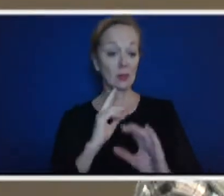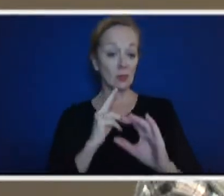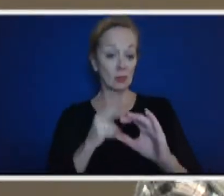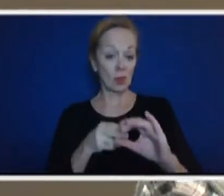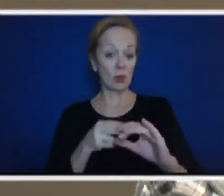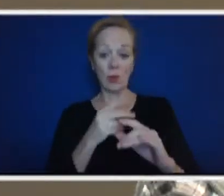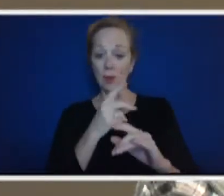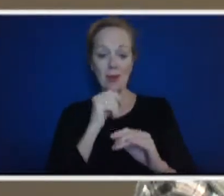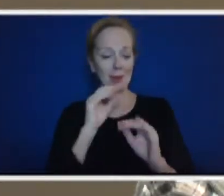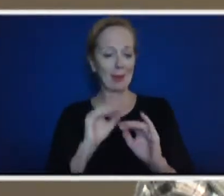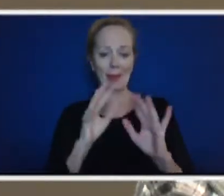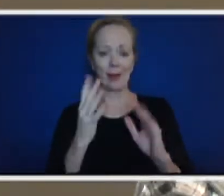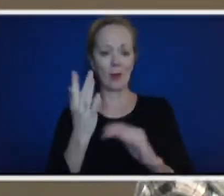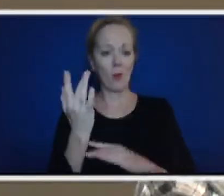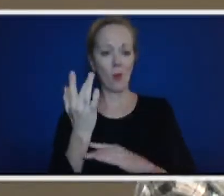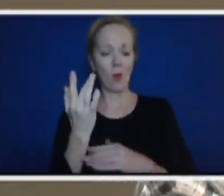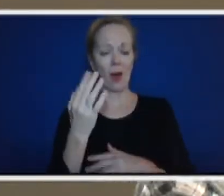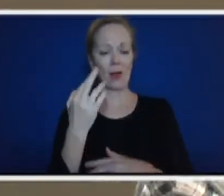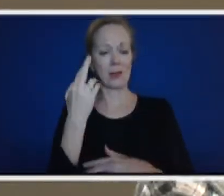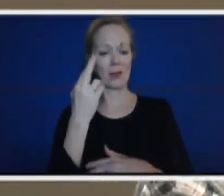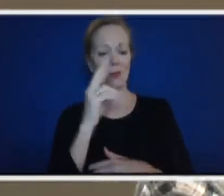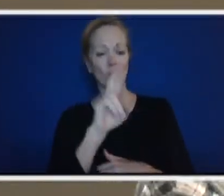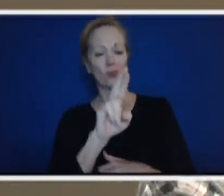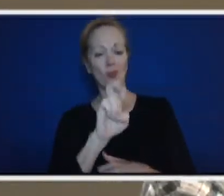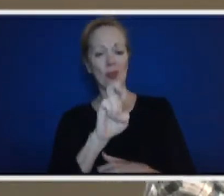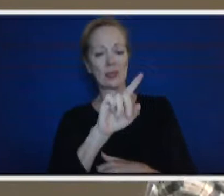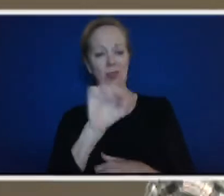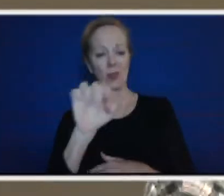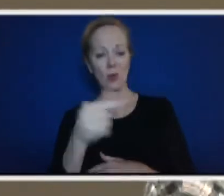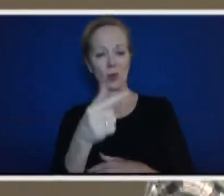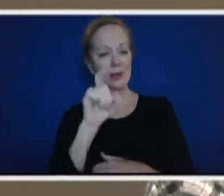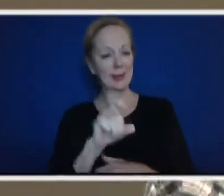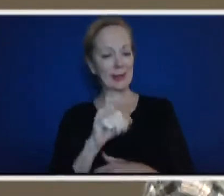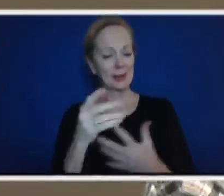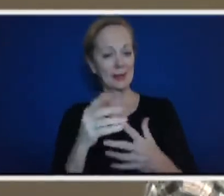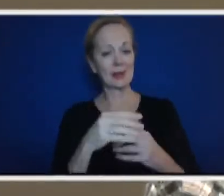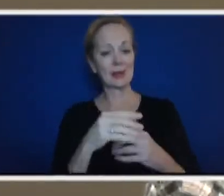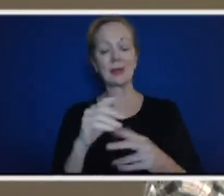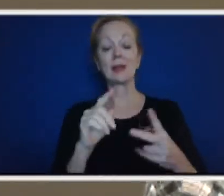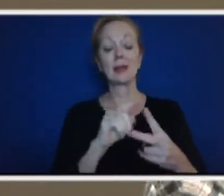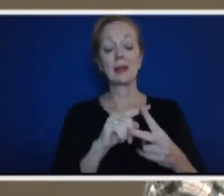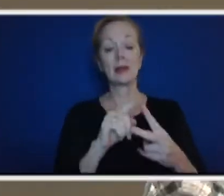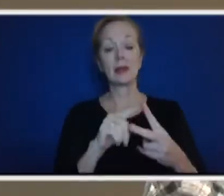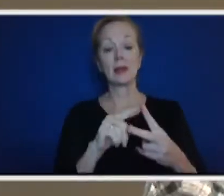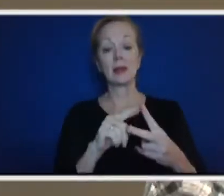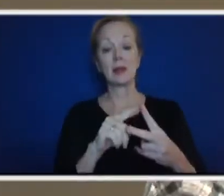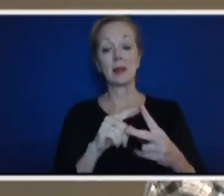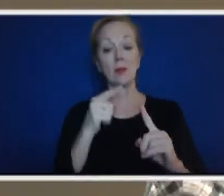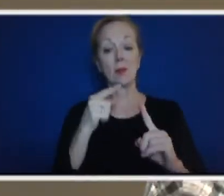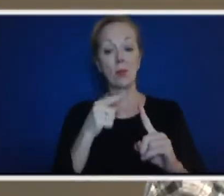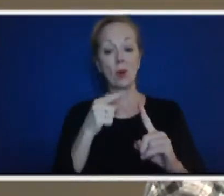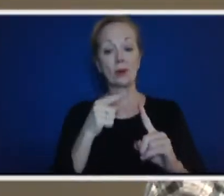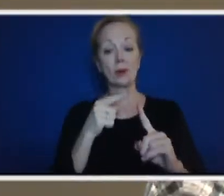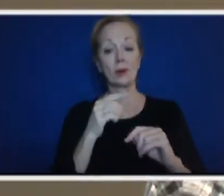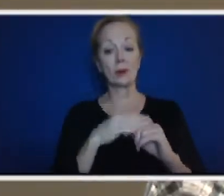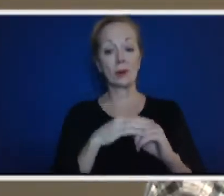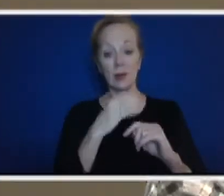not clear as to why this rezoning is needed. And second point I wanted to,